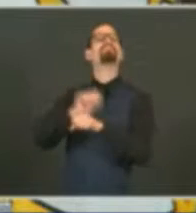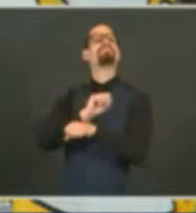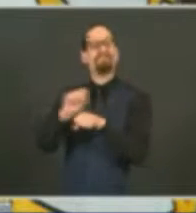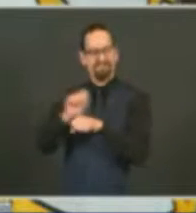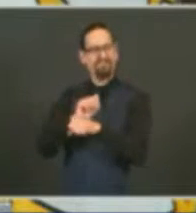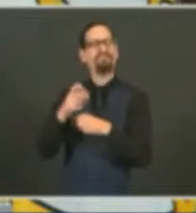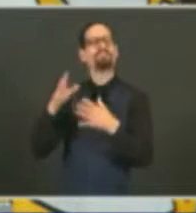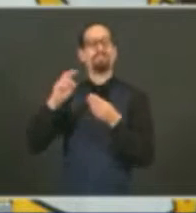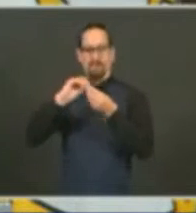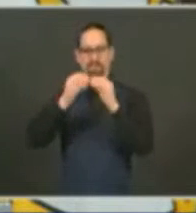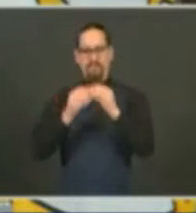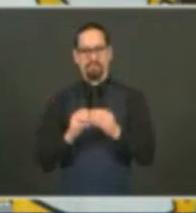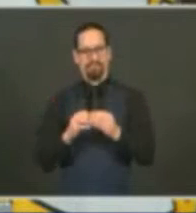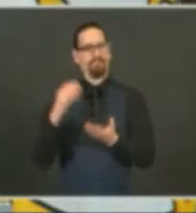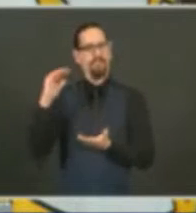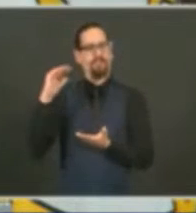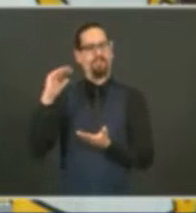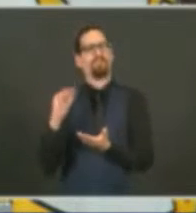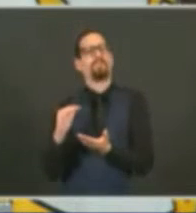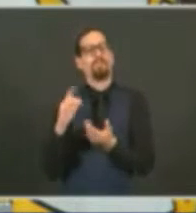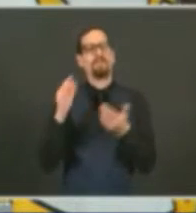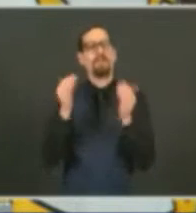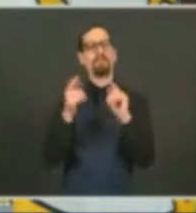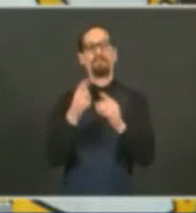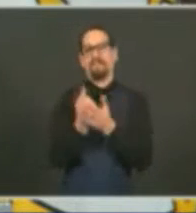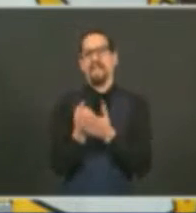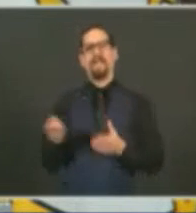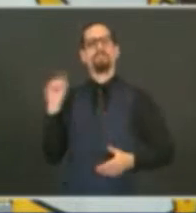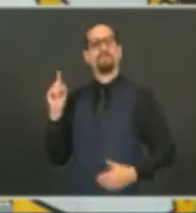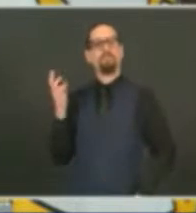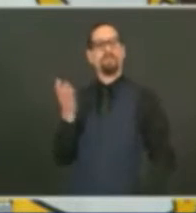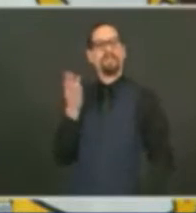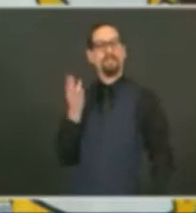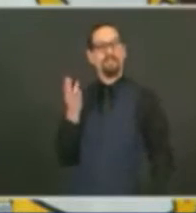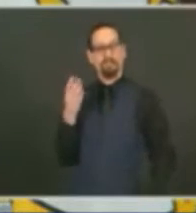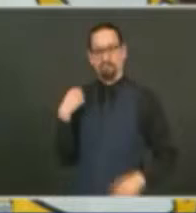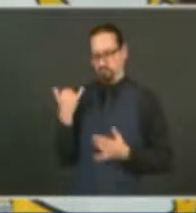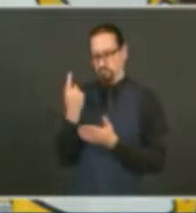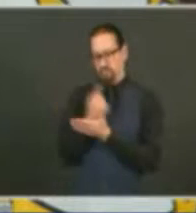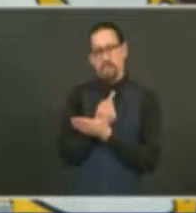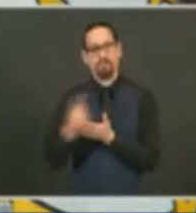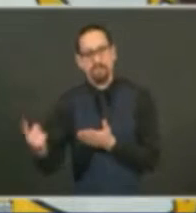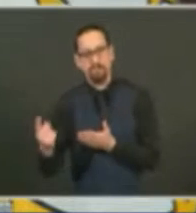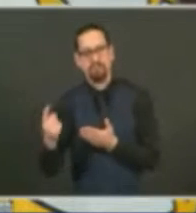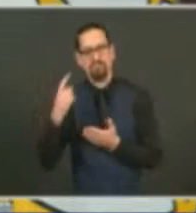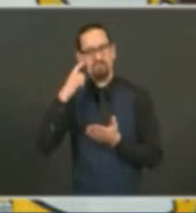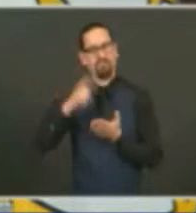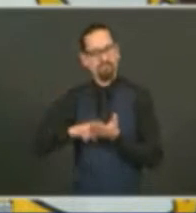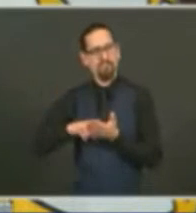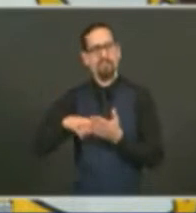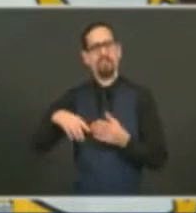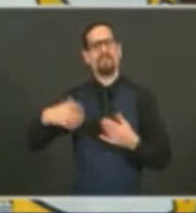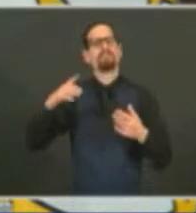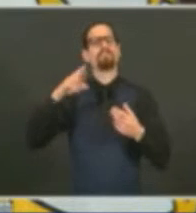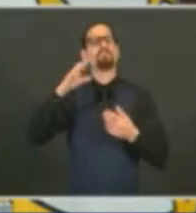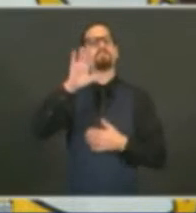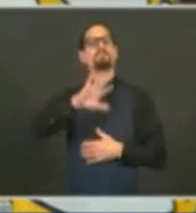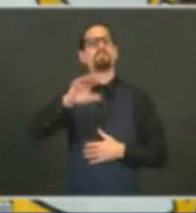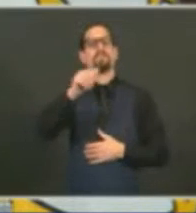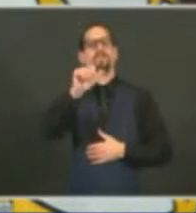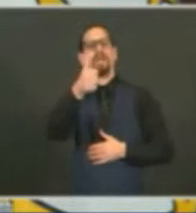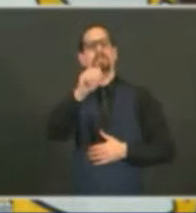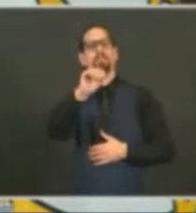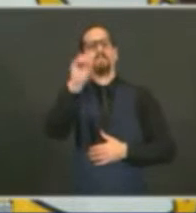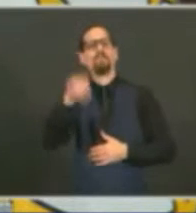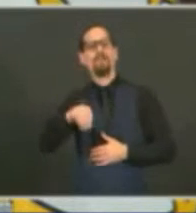Wednesday. Over the past week, traffic in Rhode Island was 10% less than the previous week. Now,